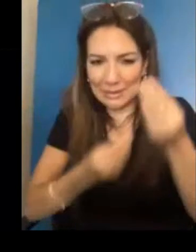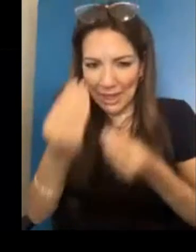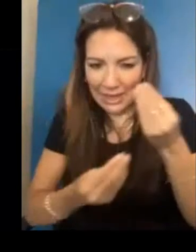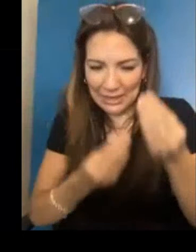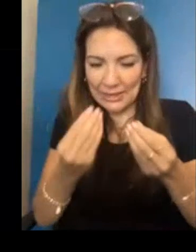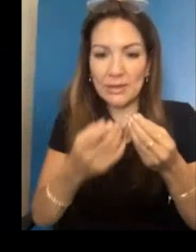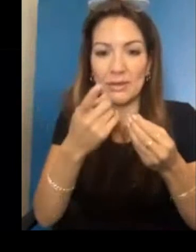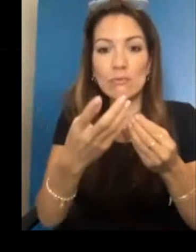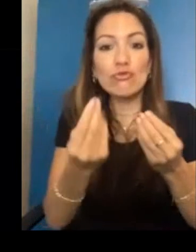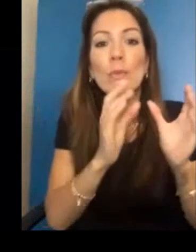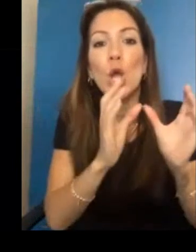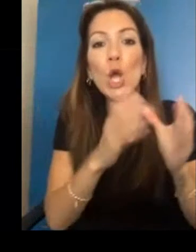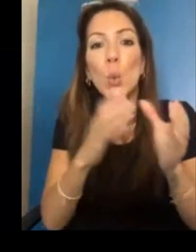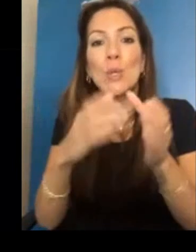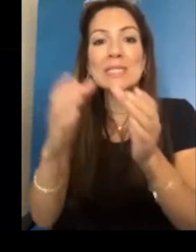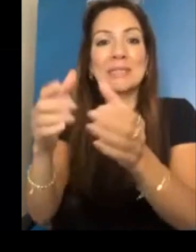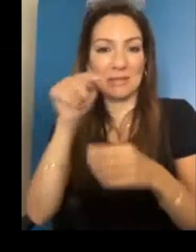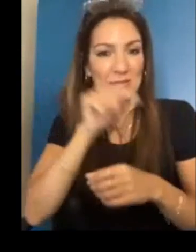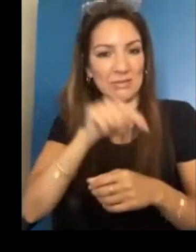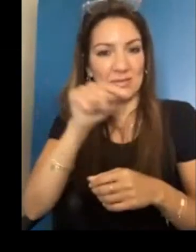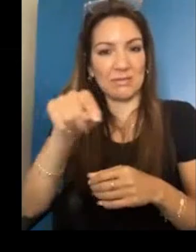the Shaftesbury building there.